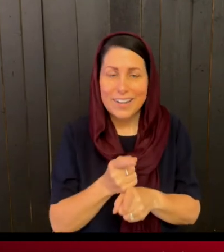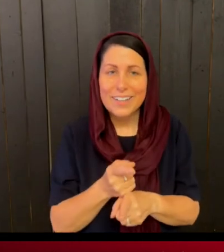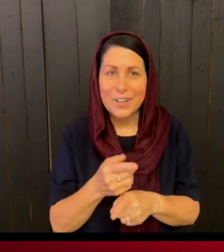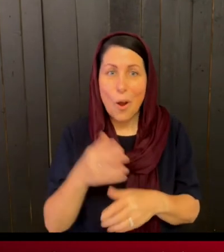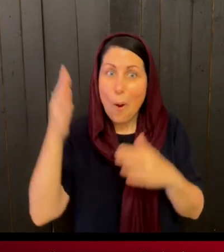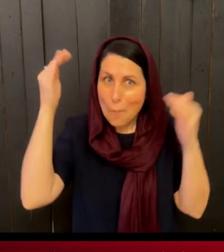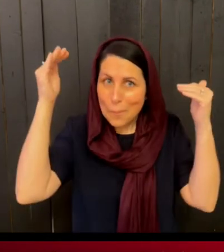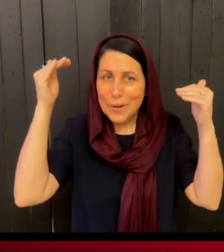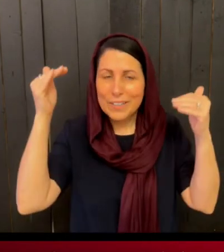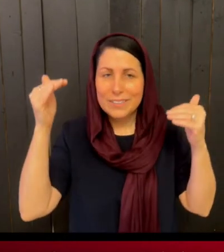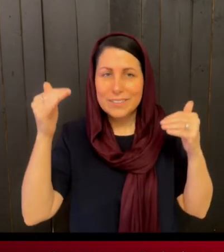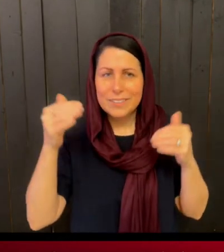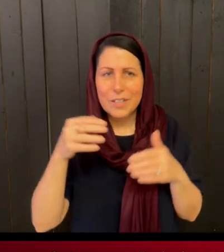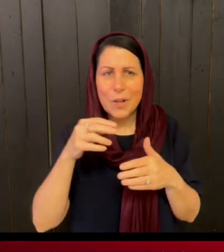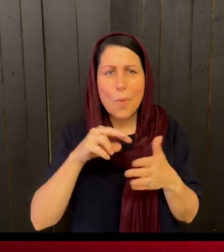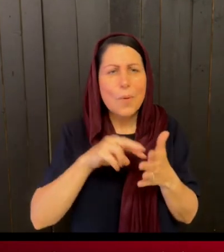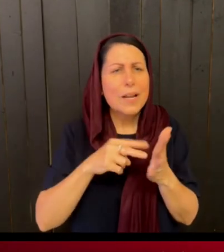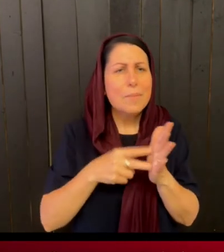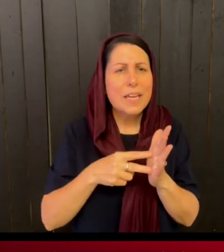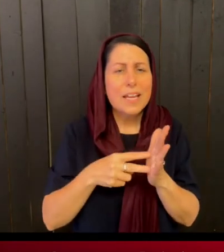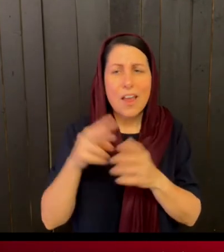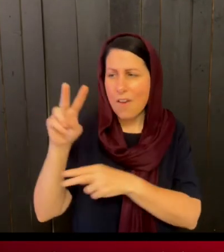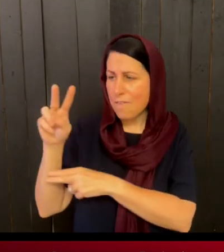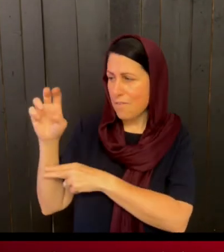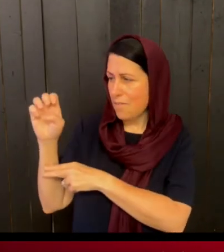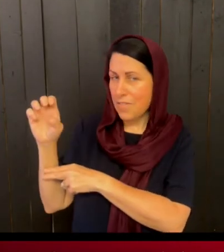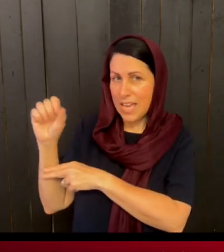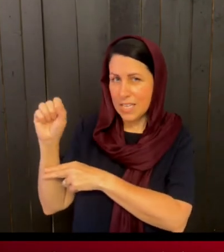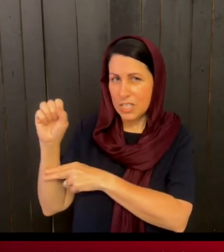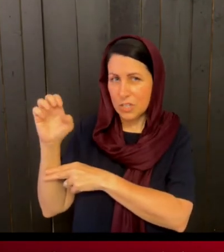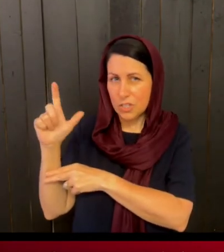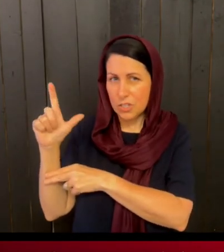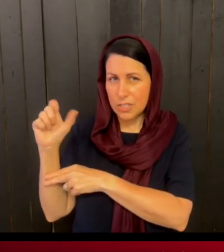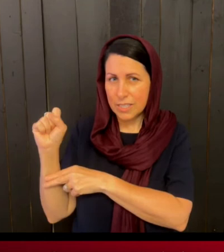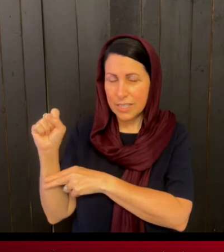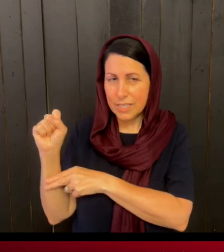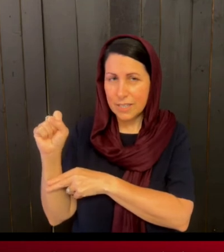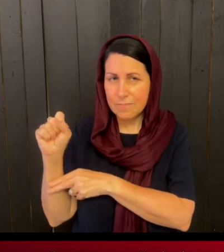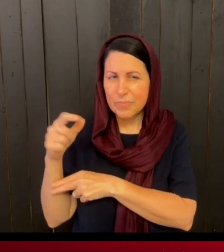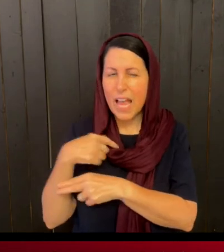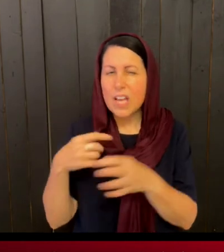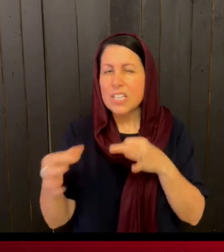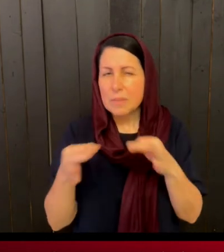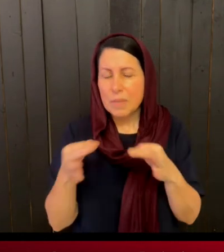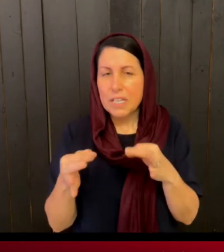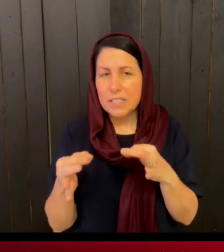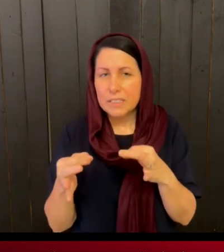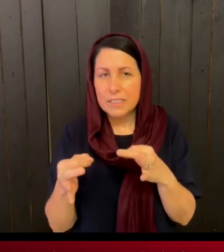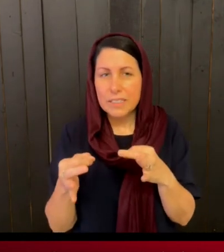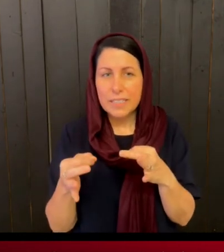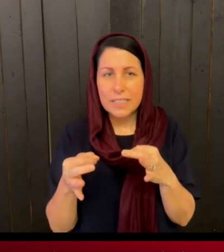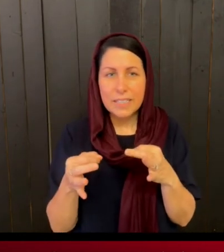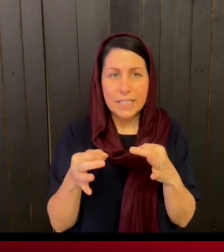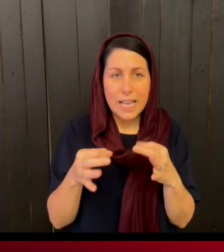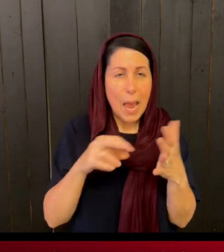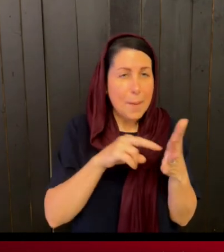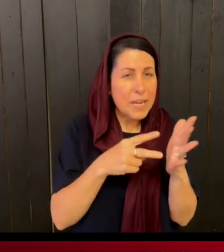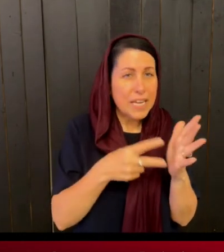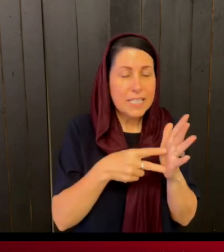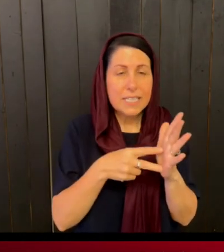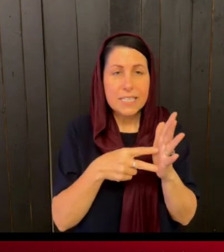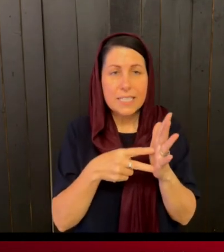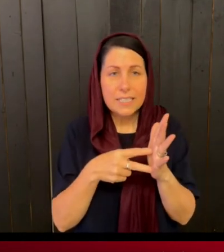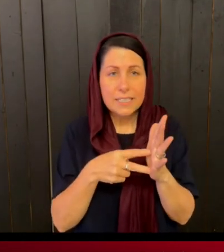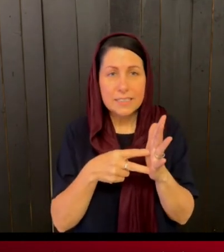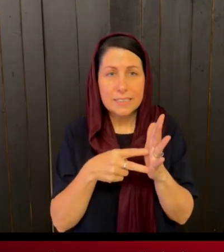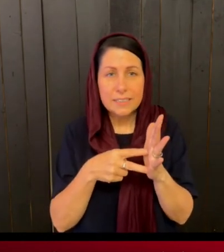what do I mean by vessels? I think most of you probably know what I mean by vessels, but I'll go ahead and explain it anyway. The official definition of vessels